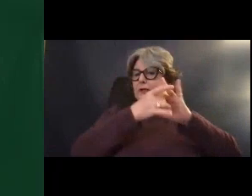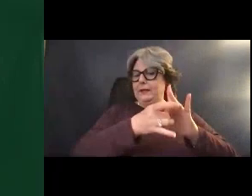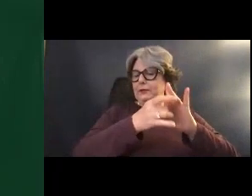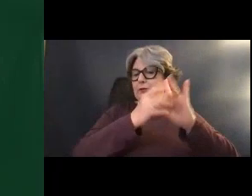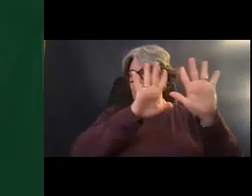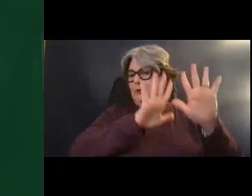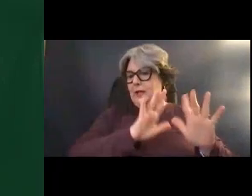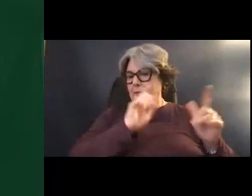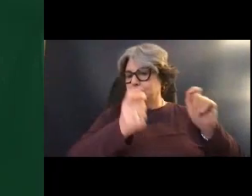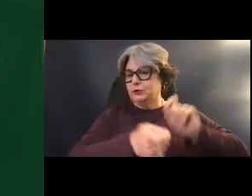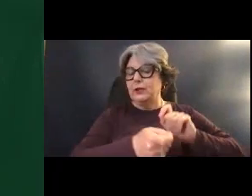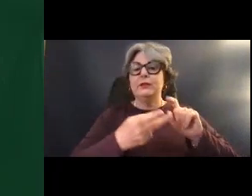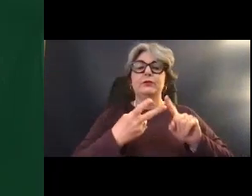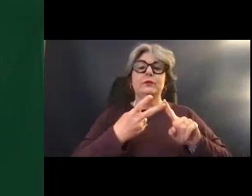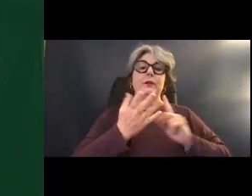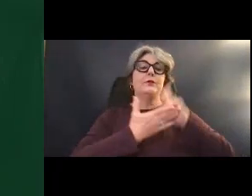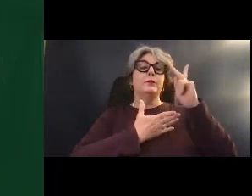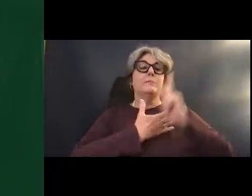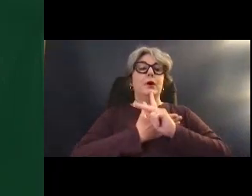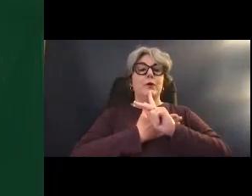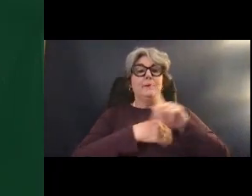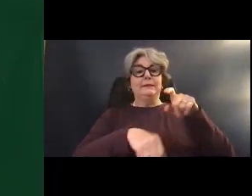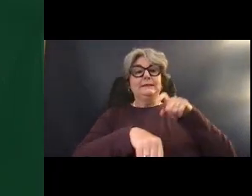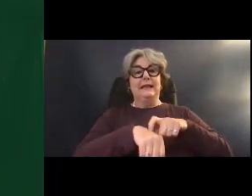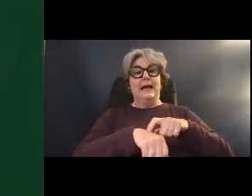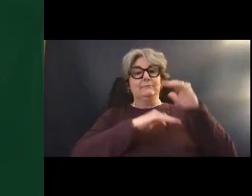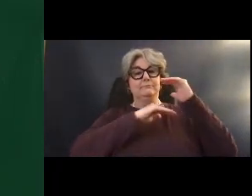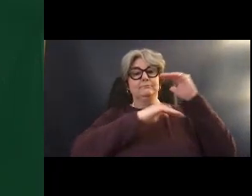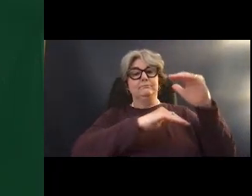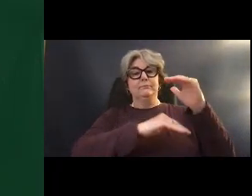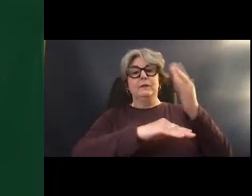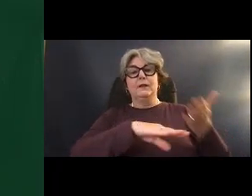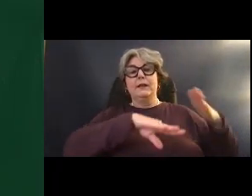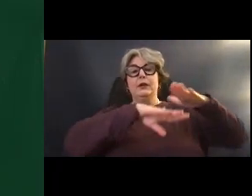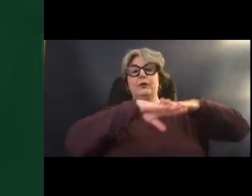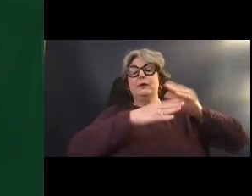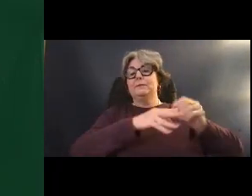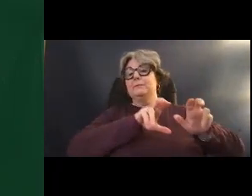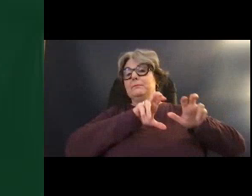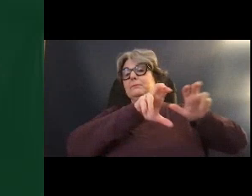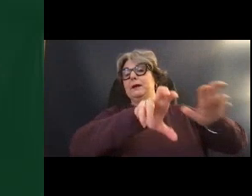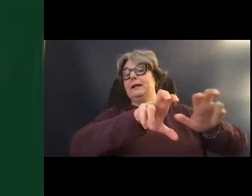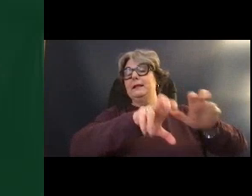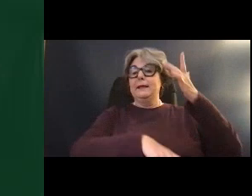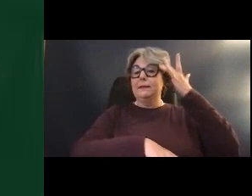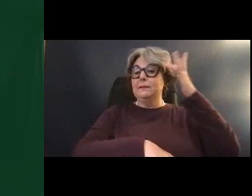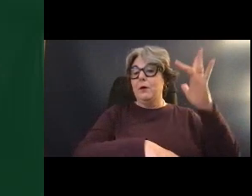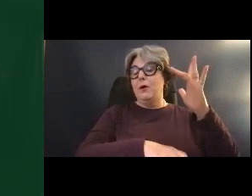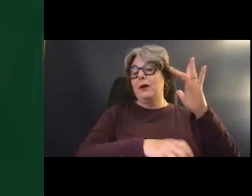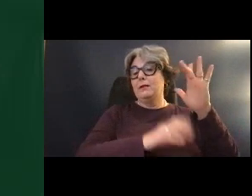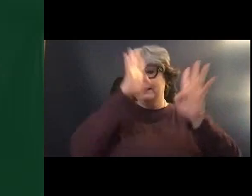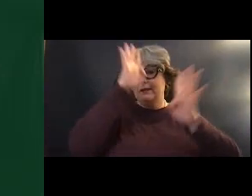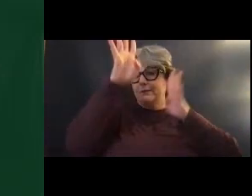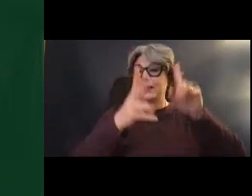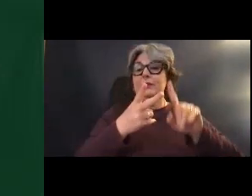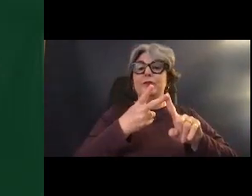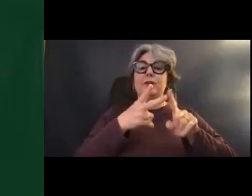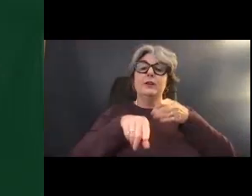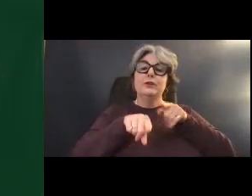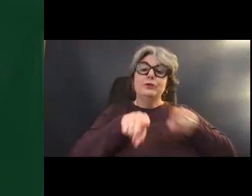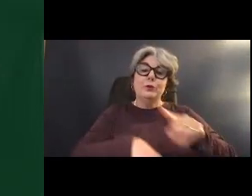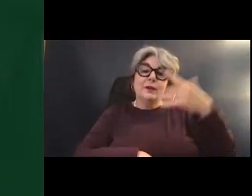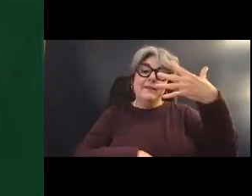The initiative has a specific time-bound focus to increase investment in climate-smart agriculture innovation over 5